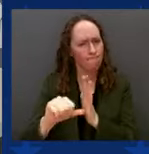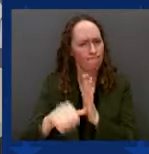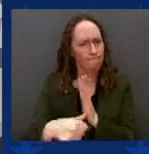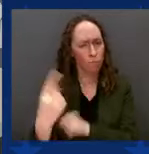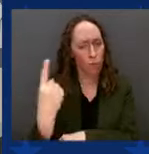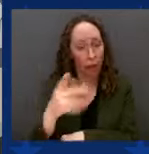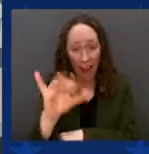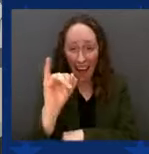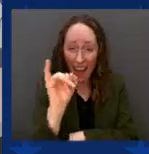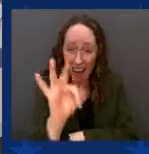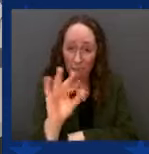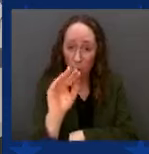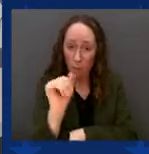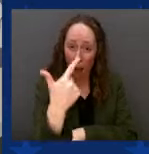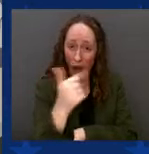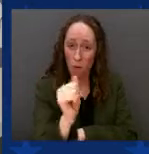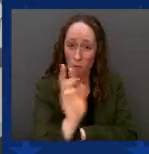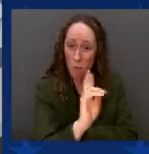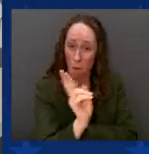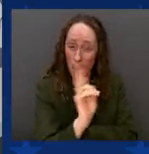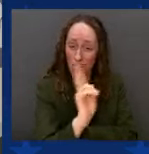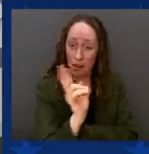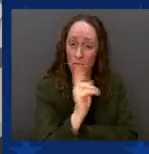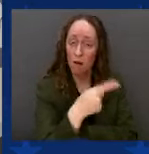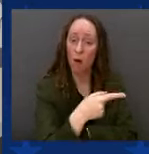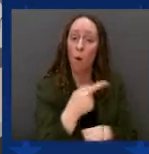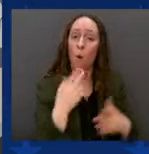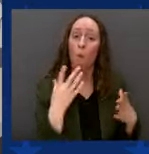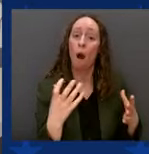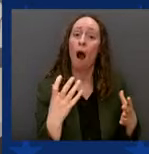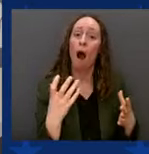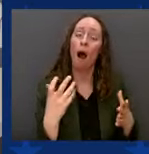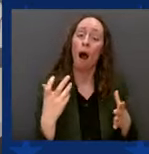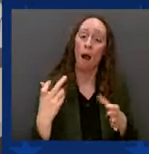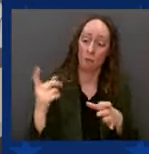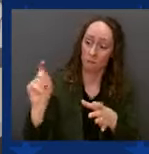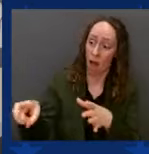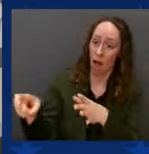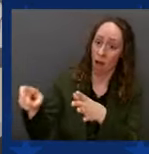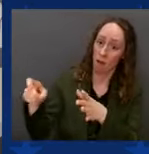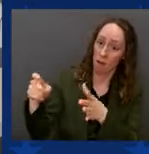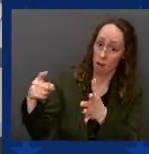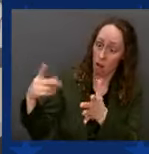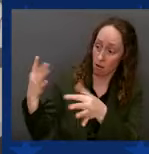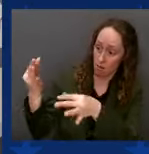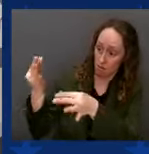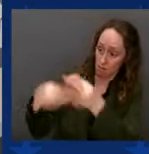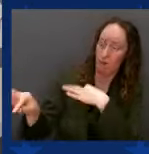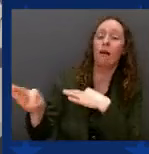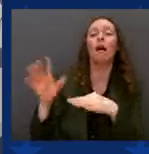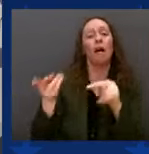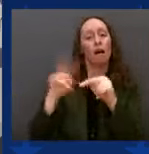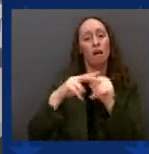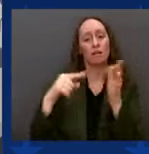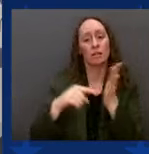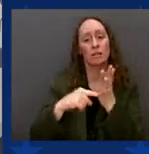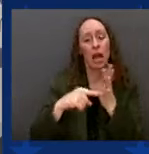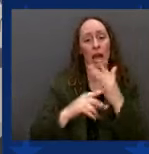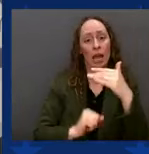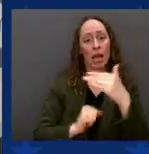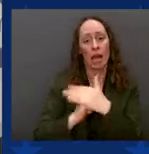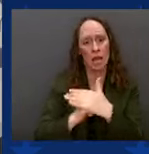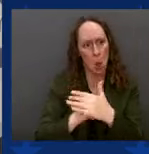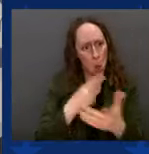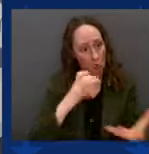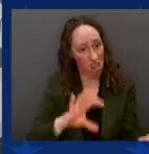the first time in history, they're risking America's health and security. It's dangerous. So let me close with this.